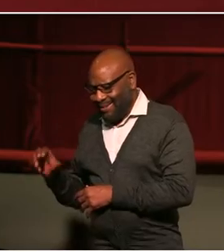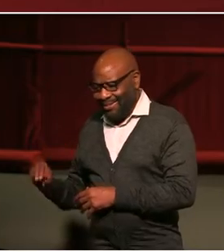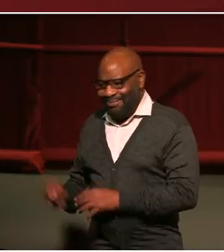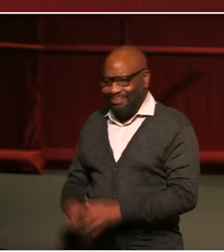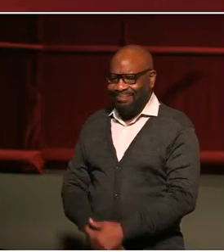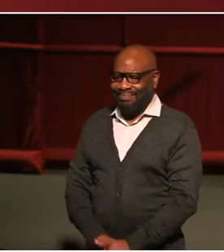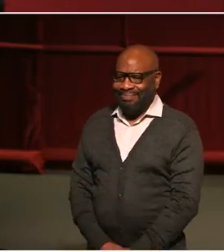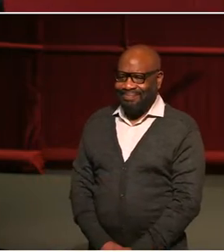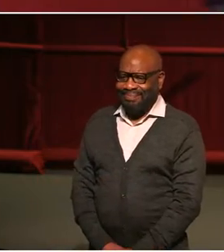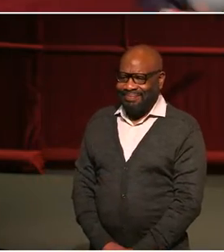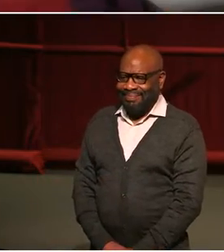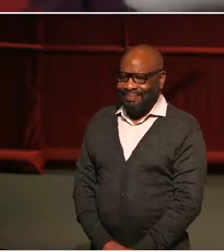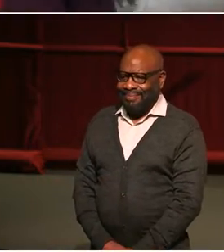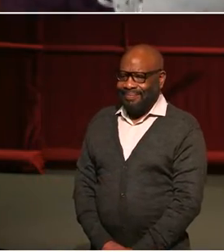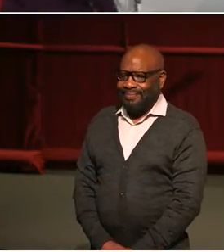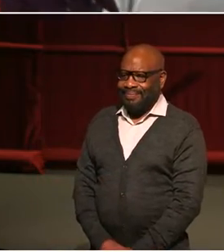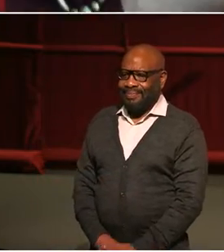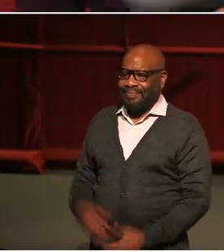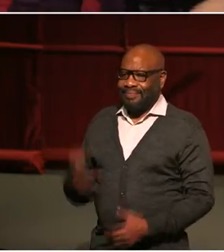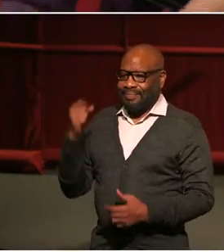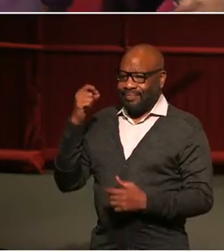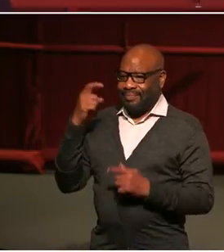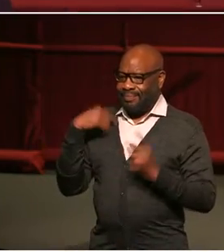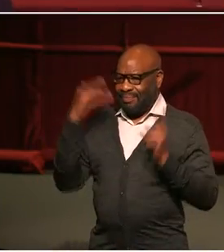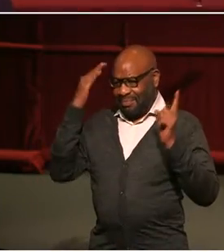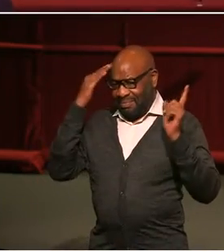Thank you. Now, I've known him since he was a little guy.